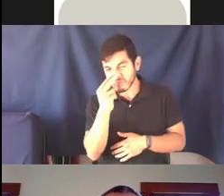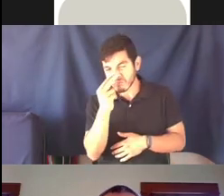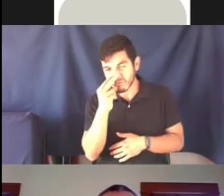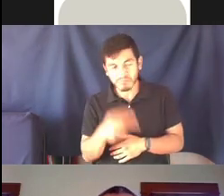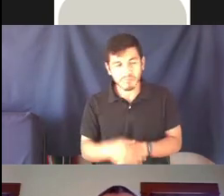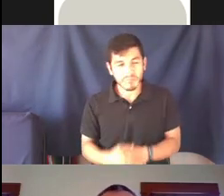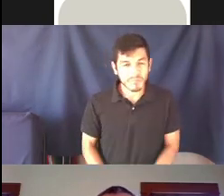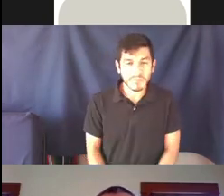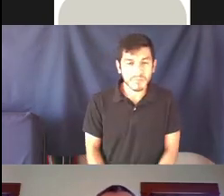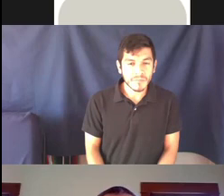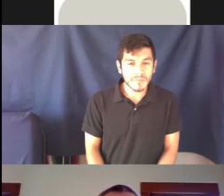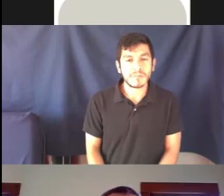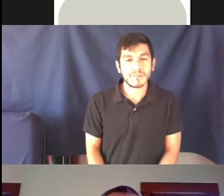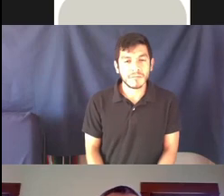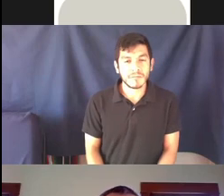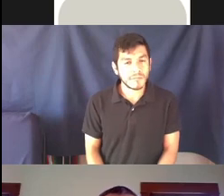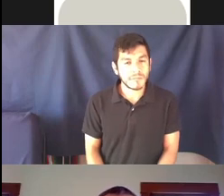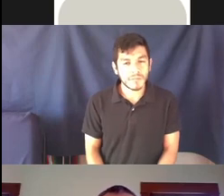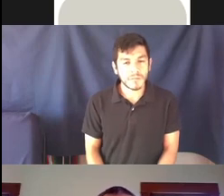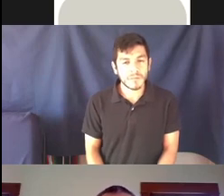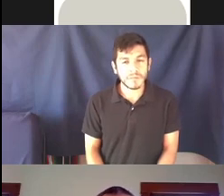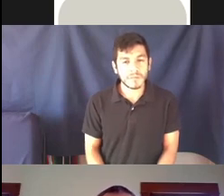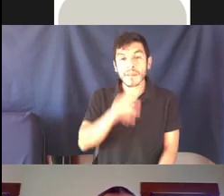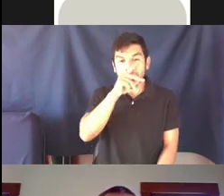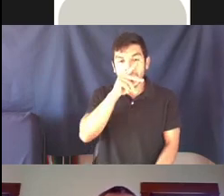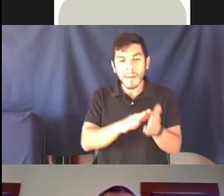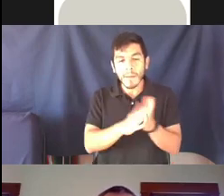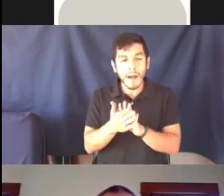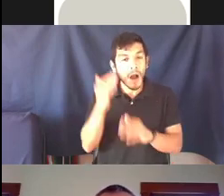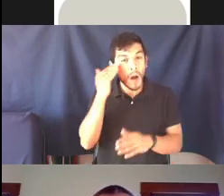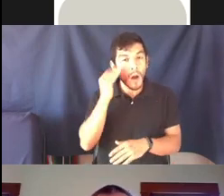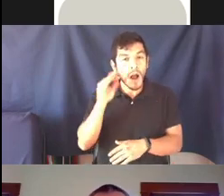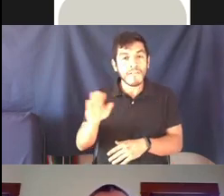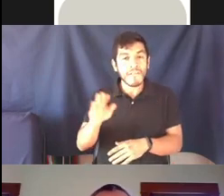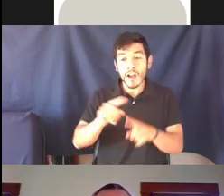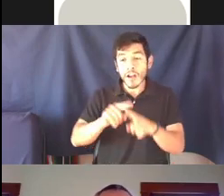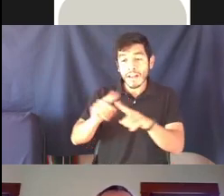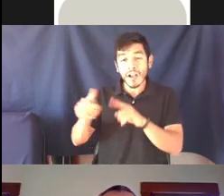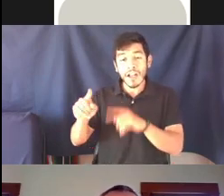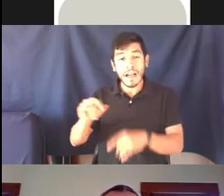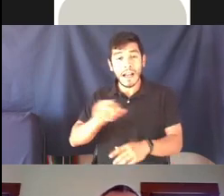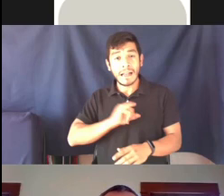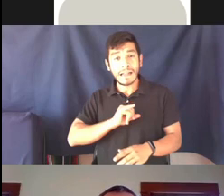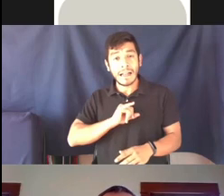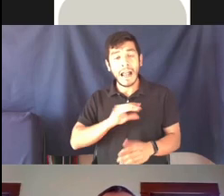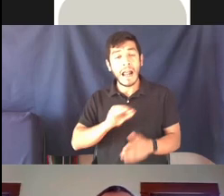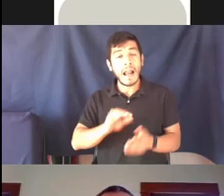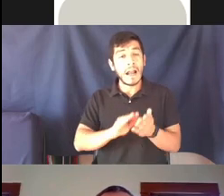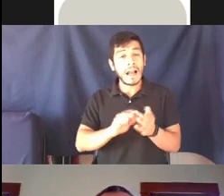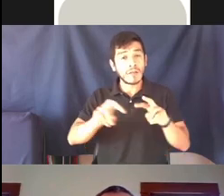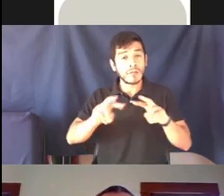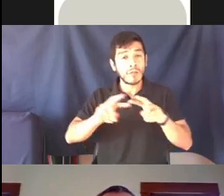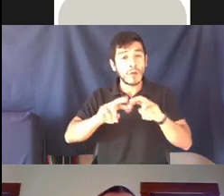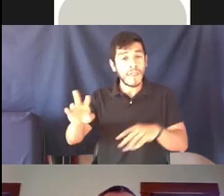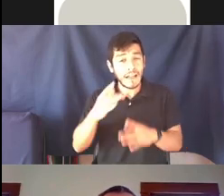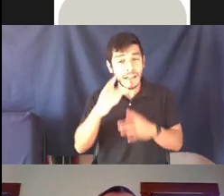Kids become aware of their multiple identities and explore interests. Yes, all of that happens. I think really starting in middle school